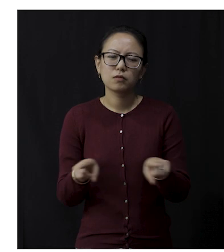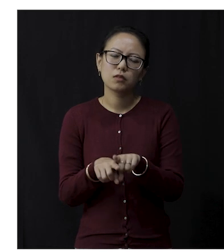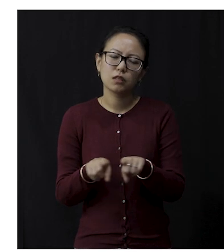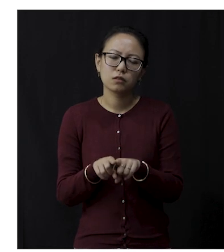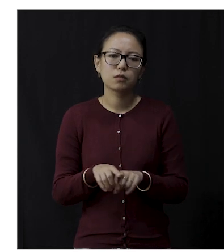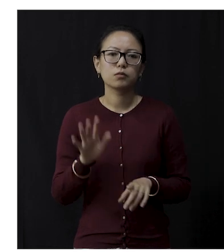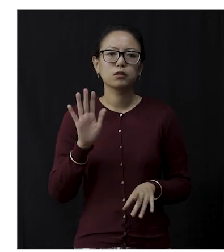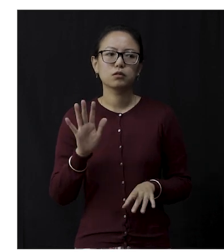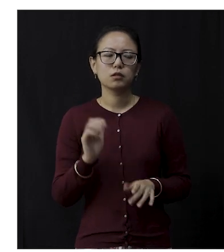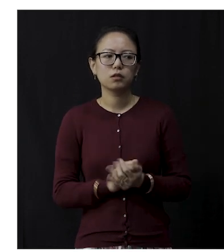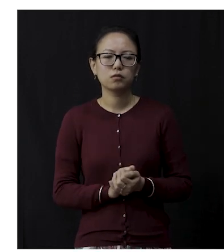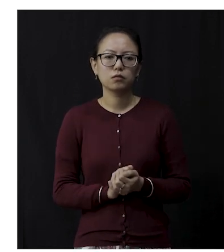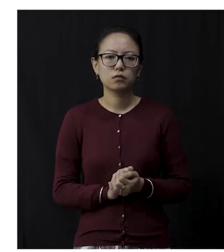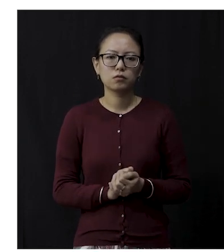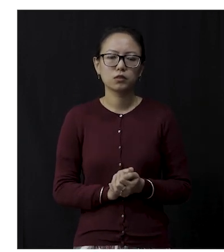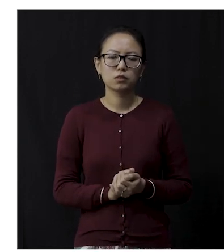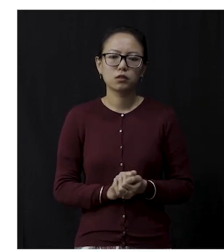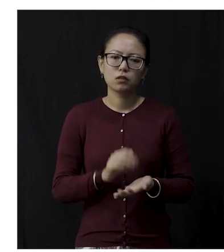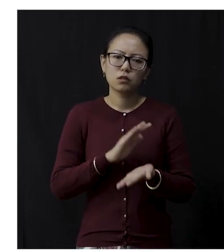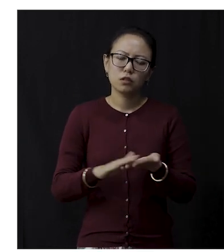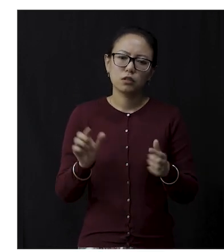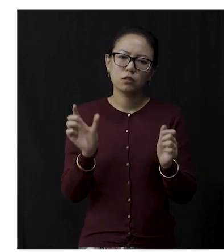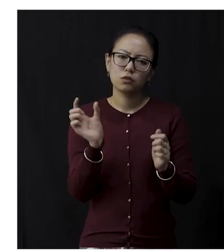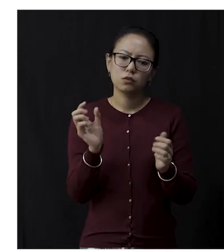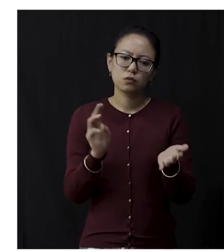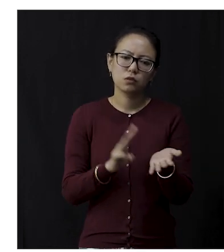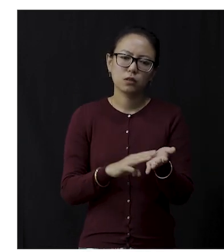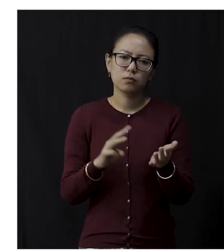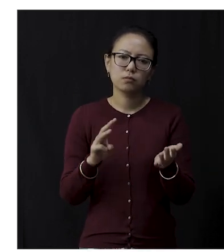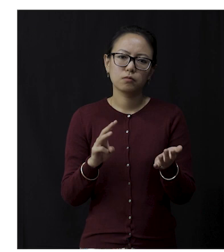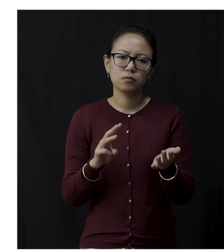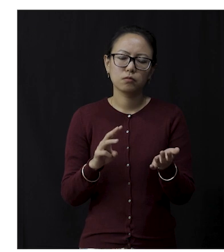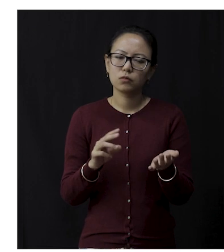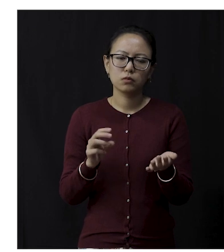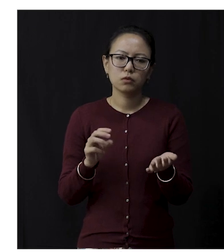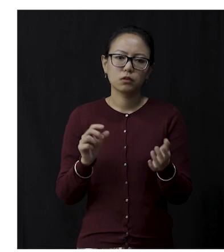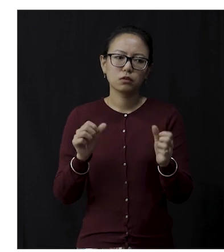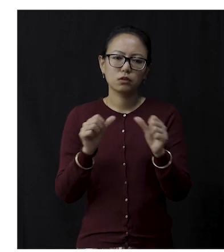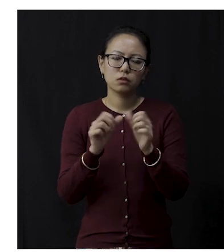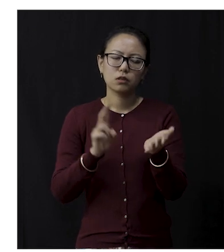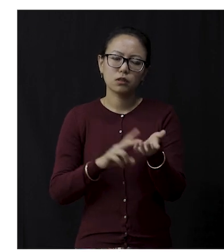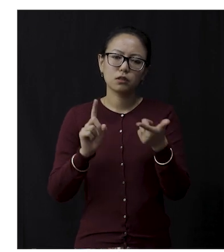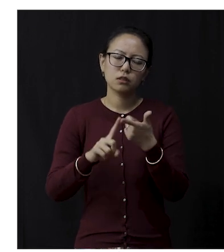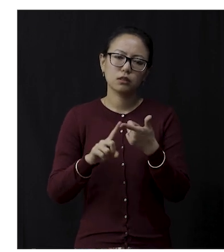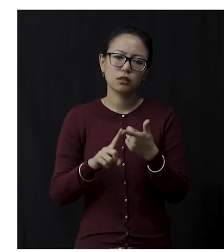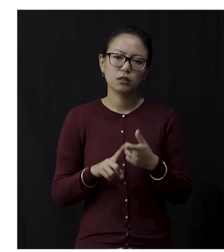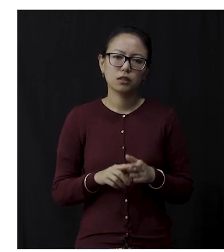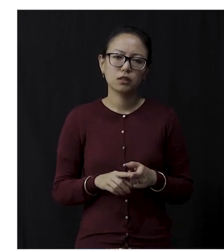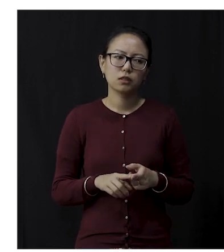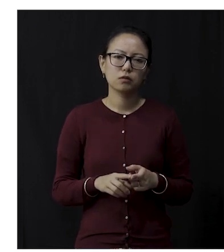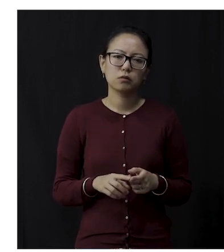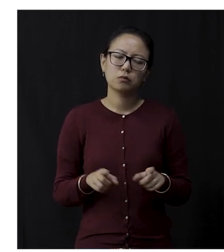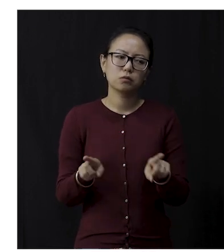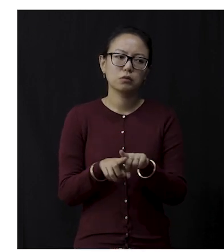omnivores, and we humans are also an example of this omnivores. Okay, so